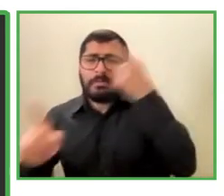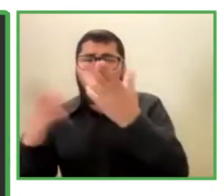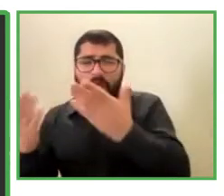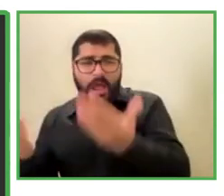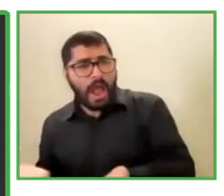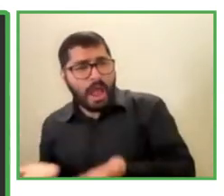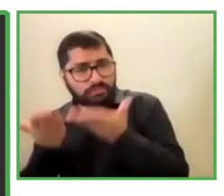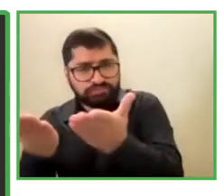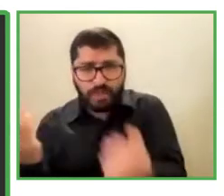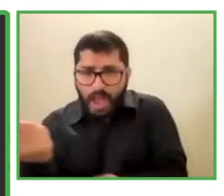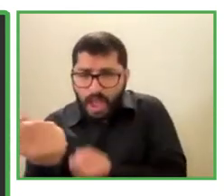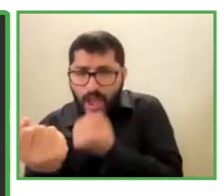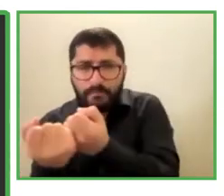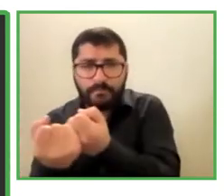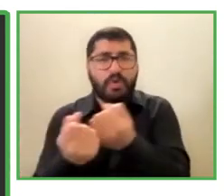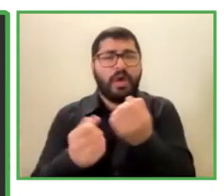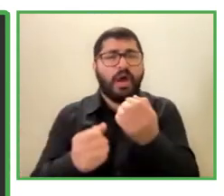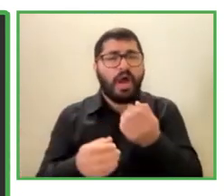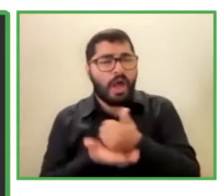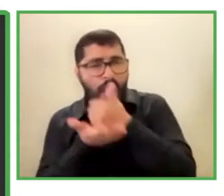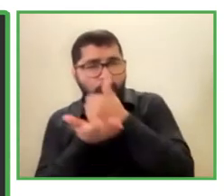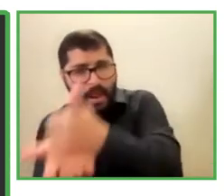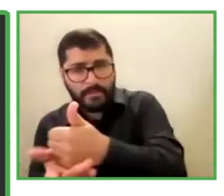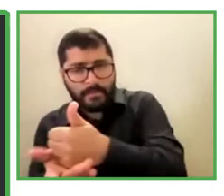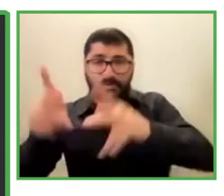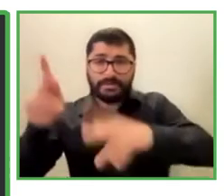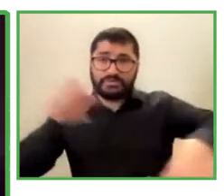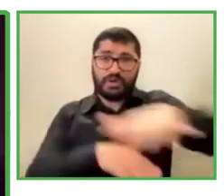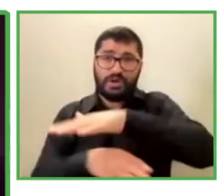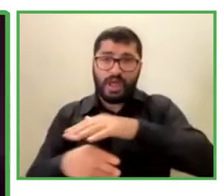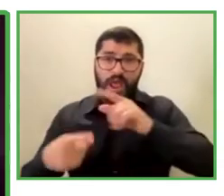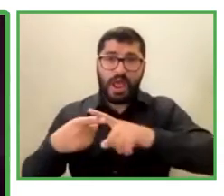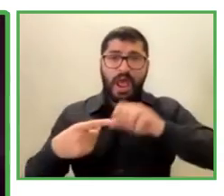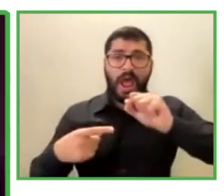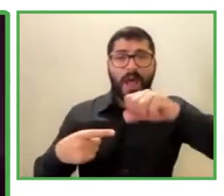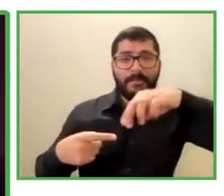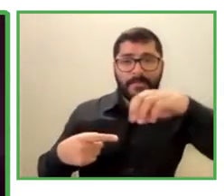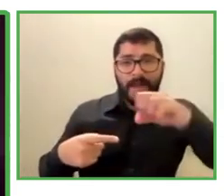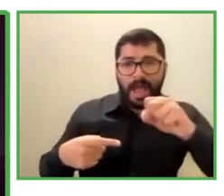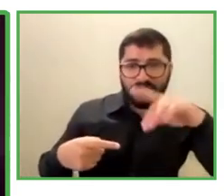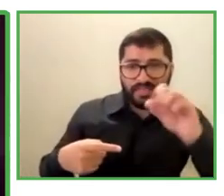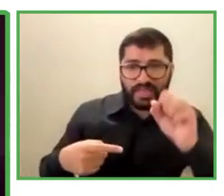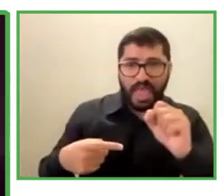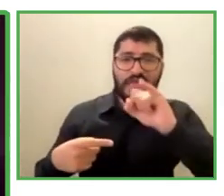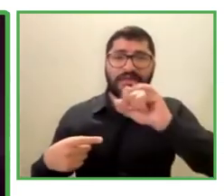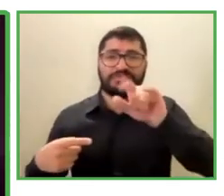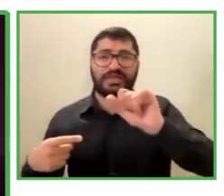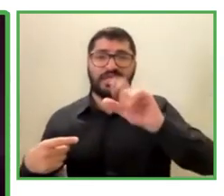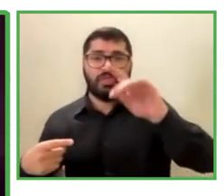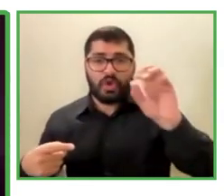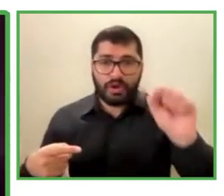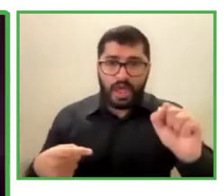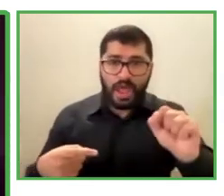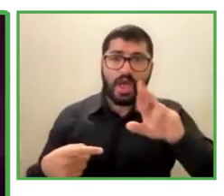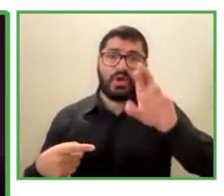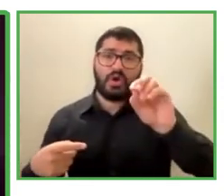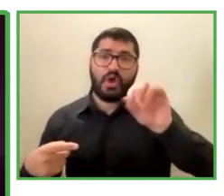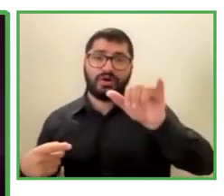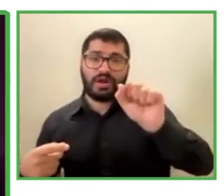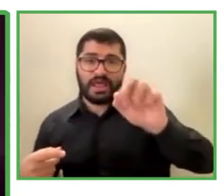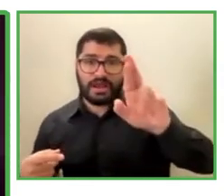we are using it to help people with, like Amanda, Gildo, Robert, and Alex. Thank you very much.